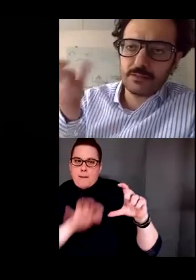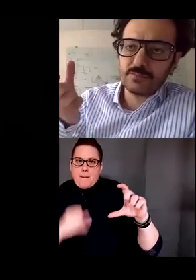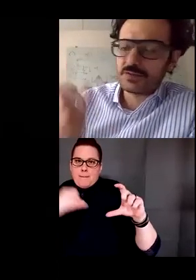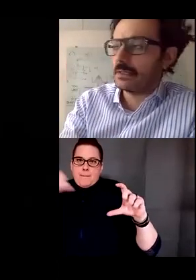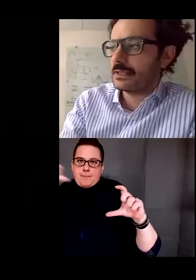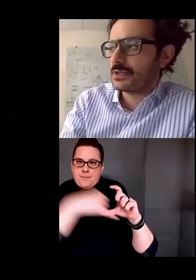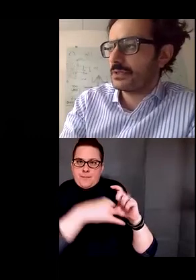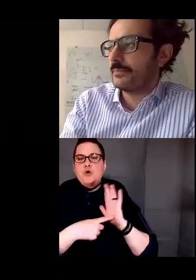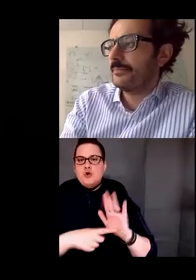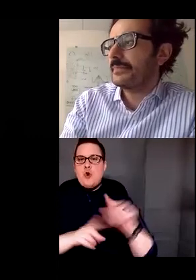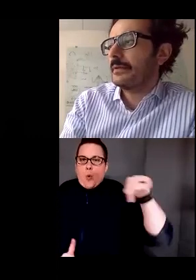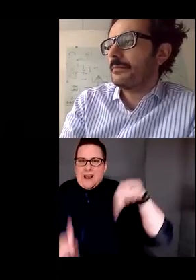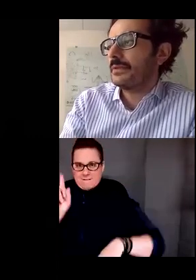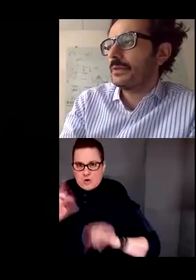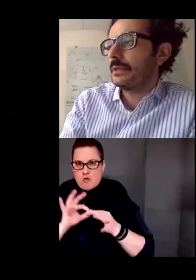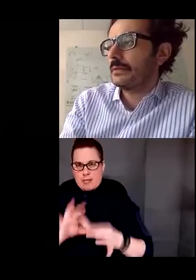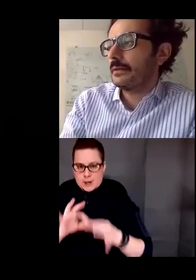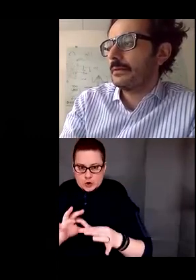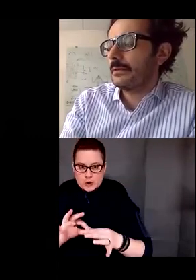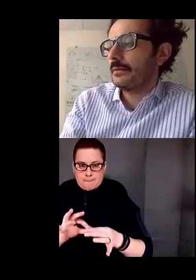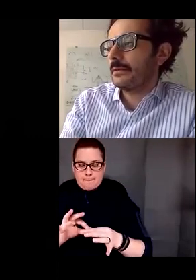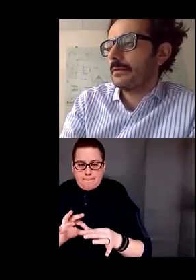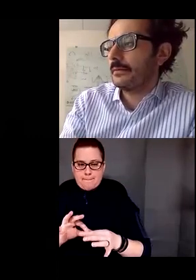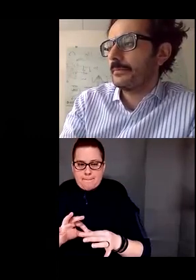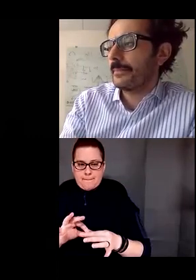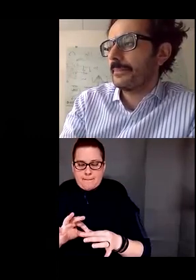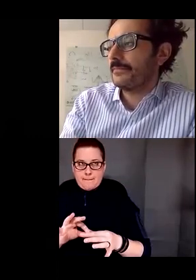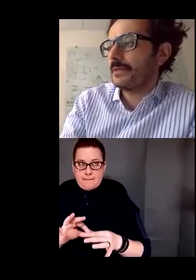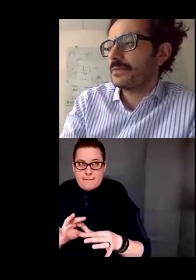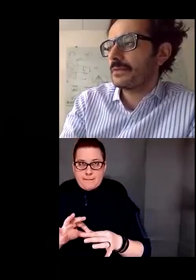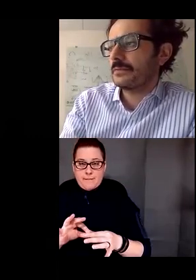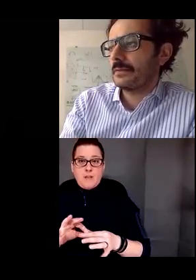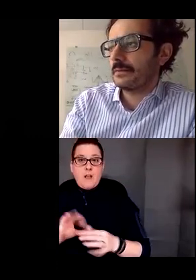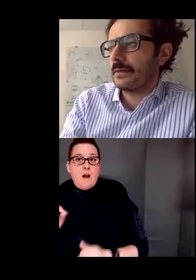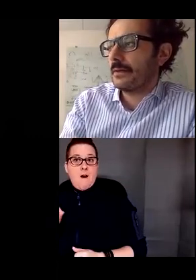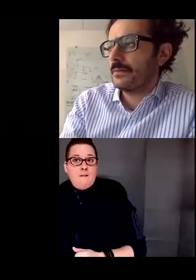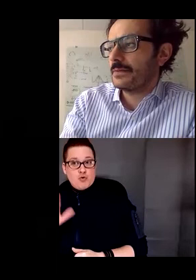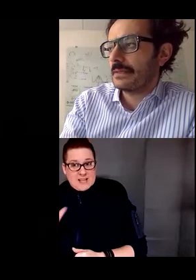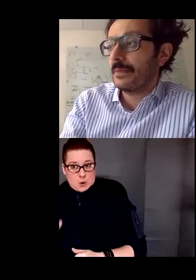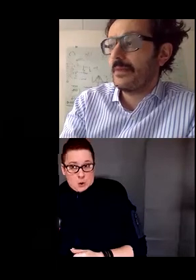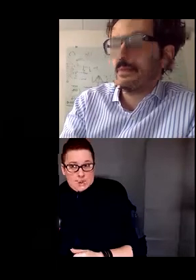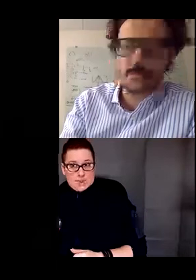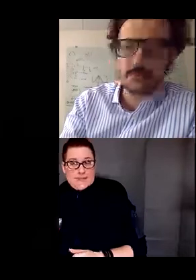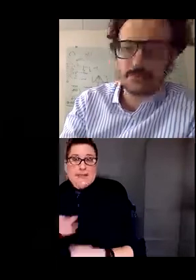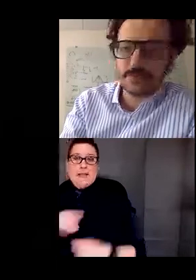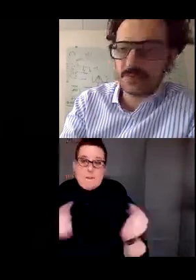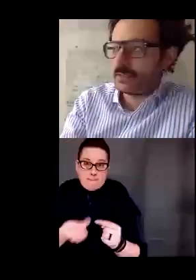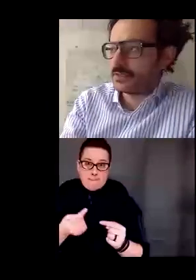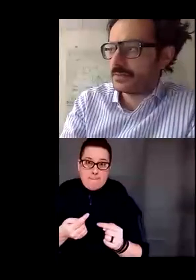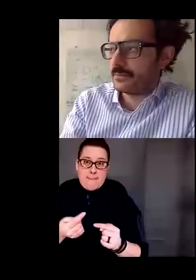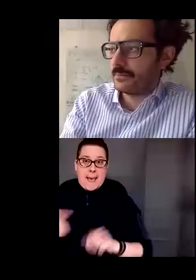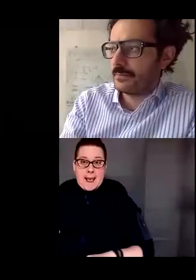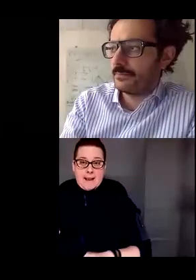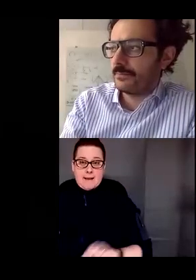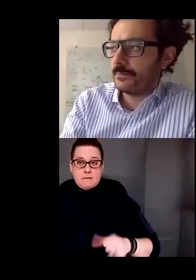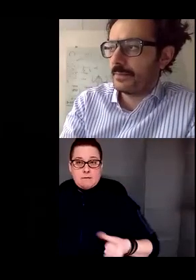showing an inverse relationship between the frequency content and the accumbens and the pain rating of these